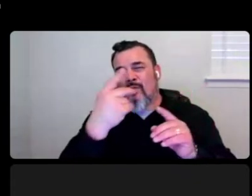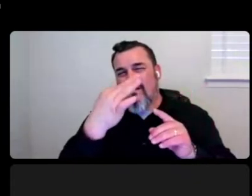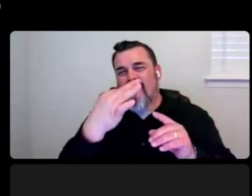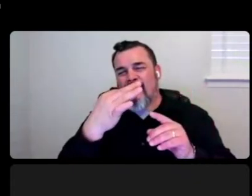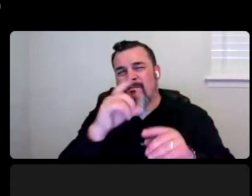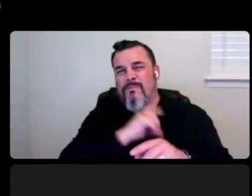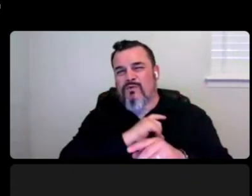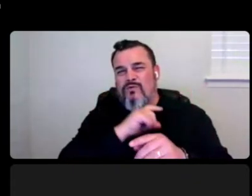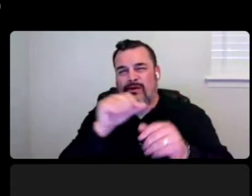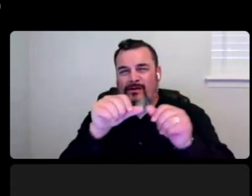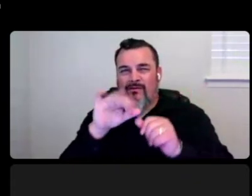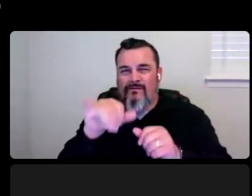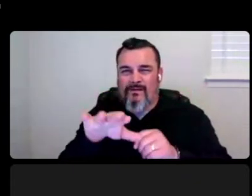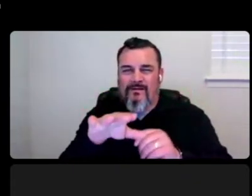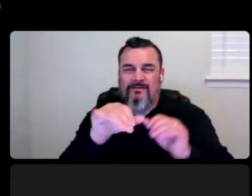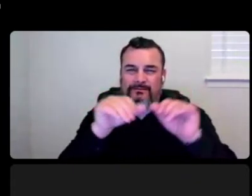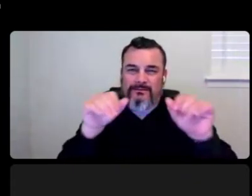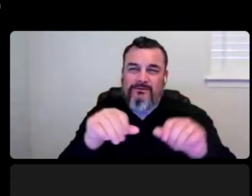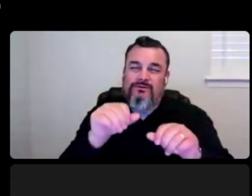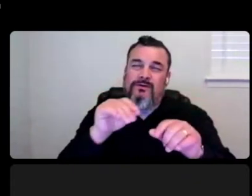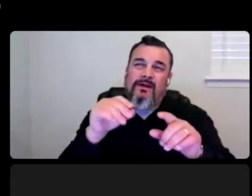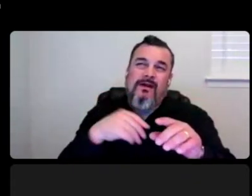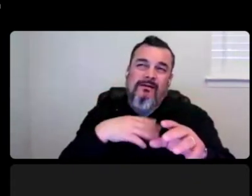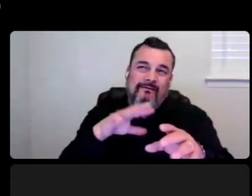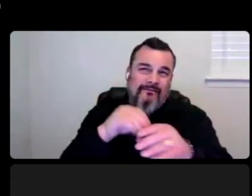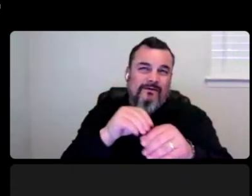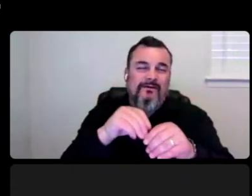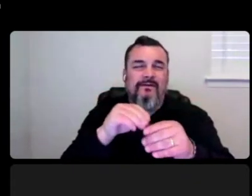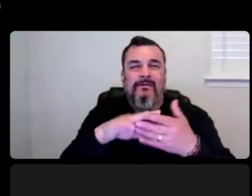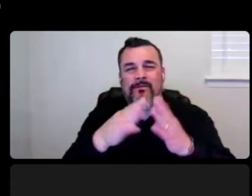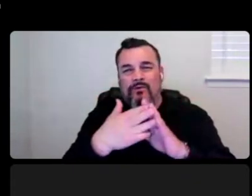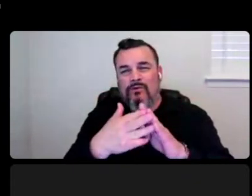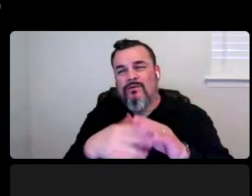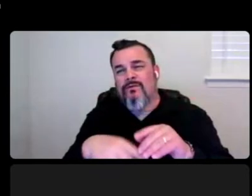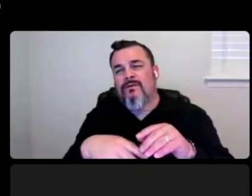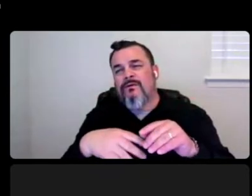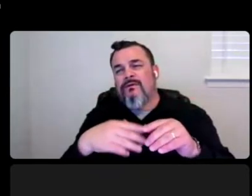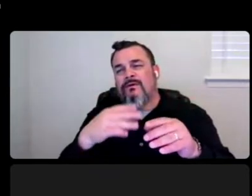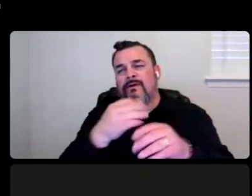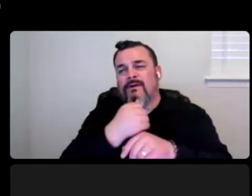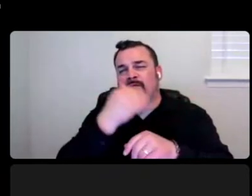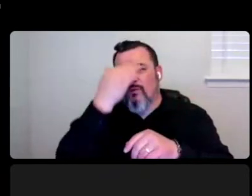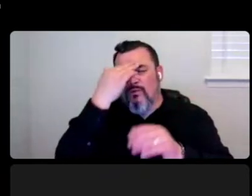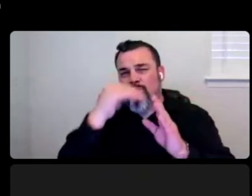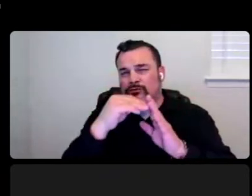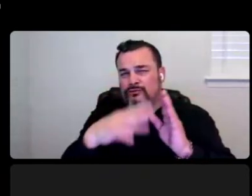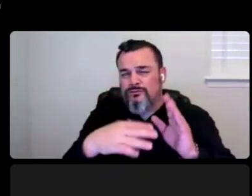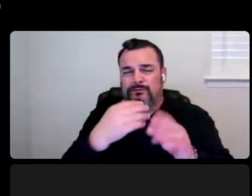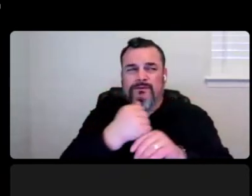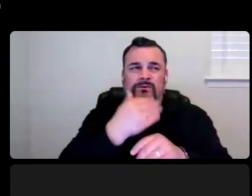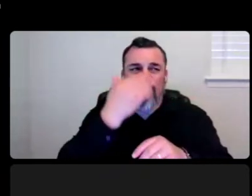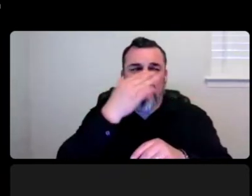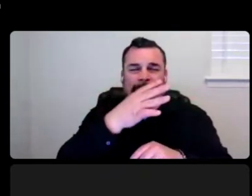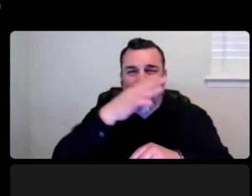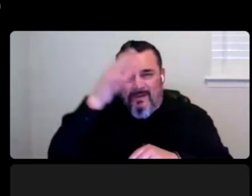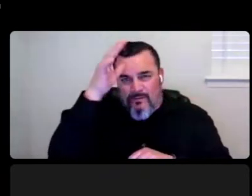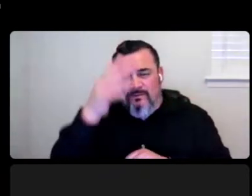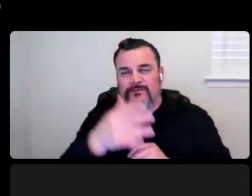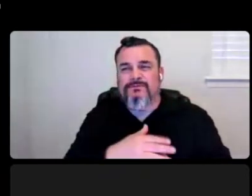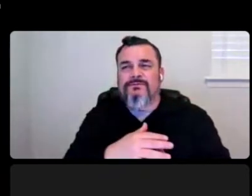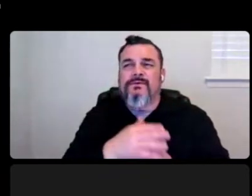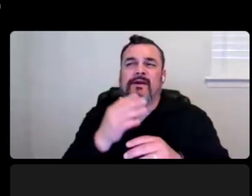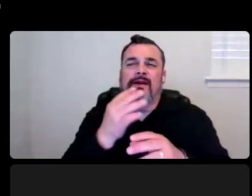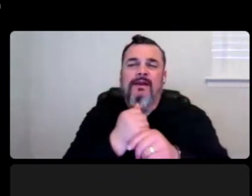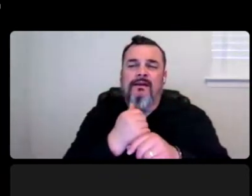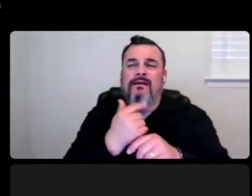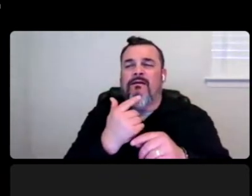that station. So as getting involved in the community, getting to know the students, getting to know the parents, and getting